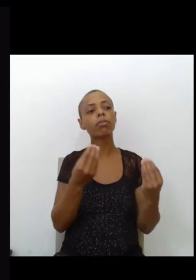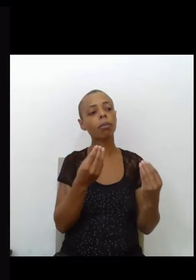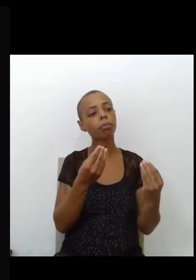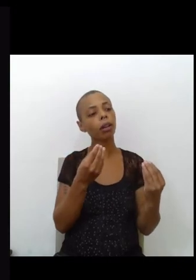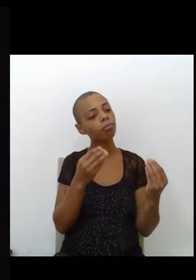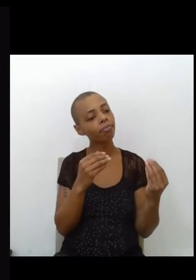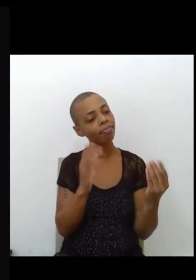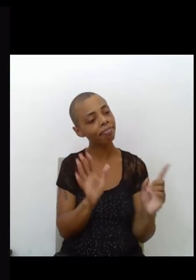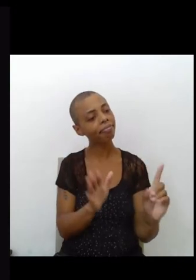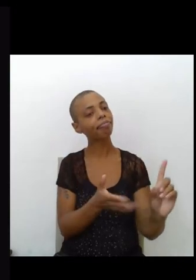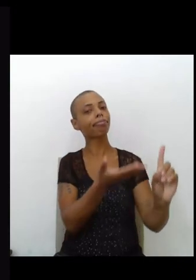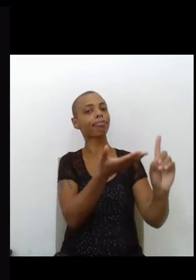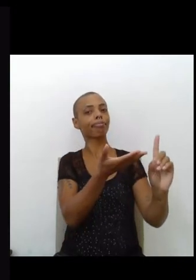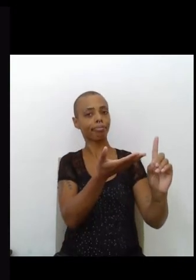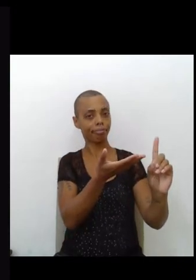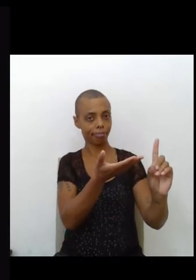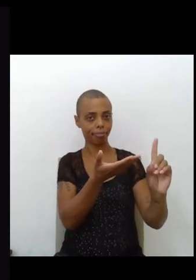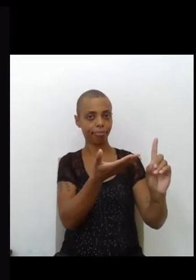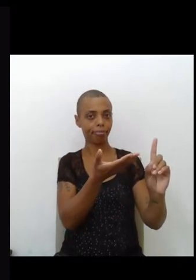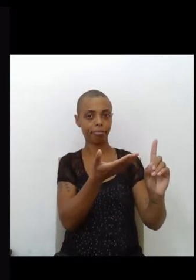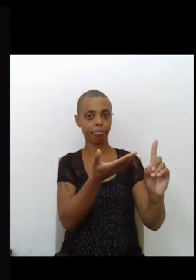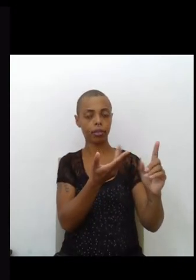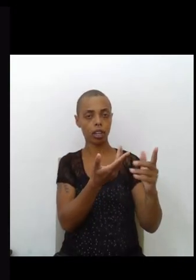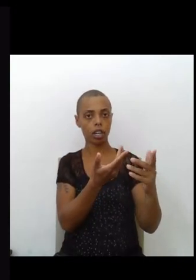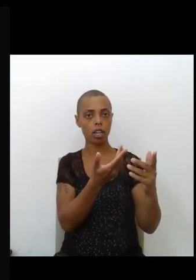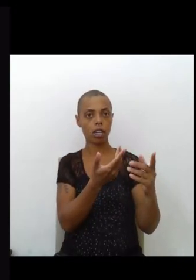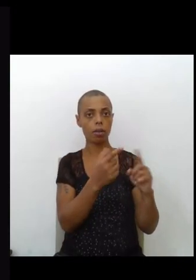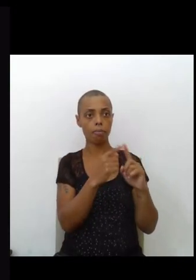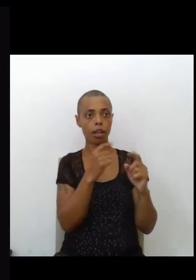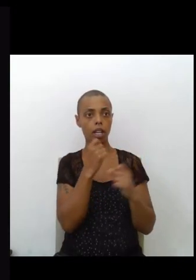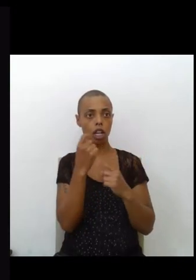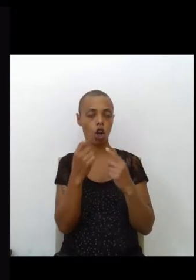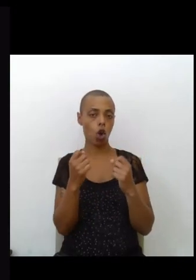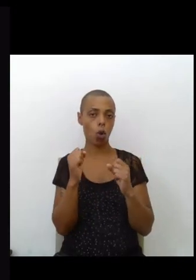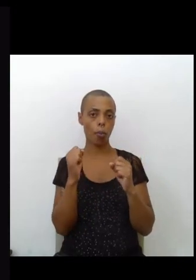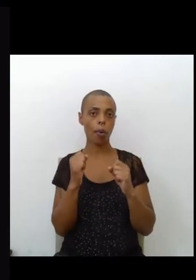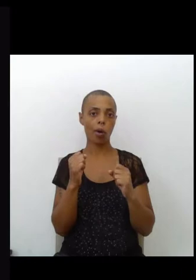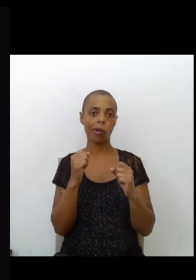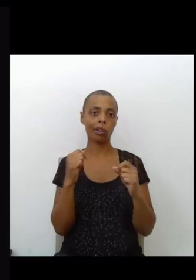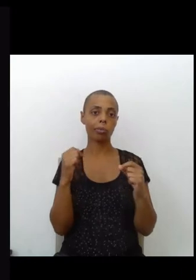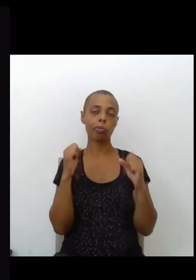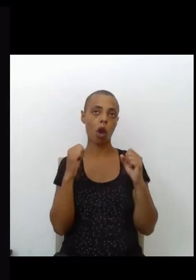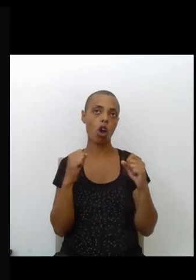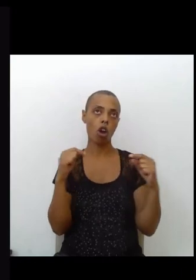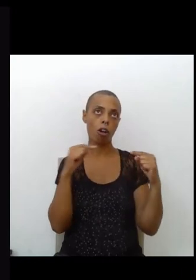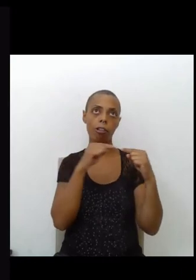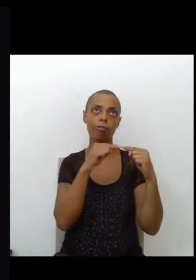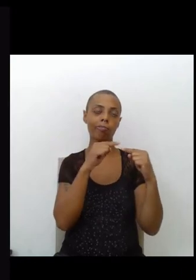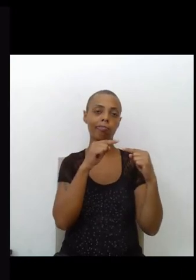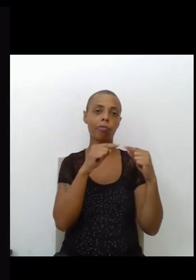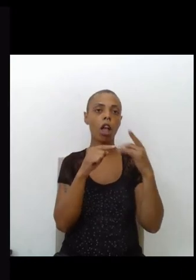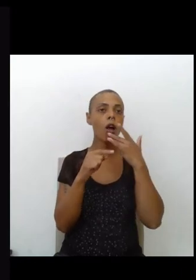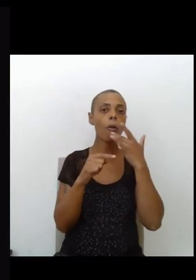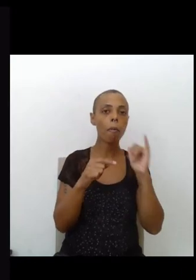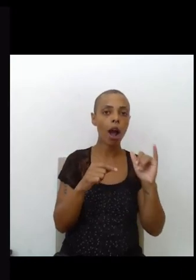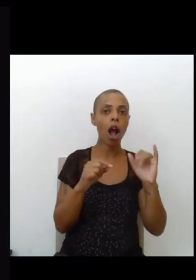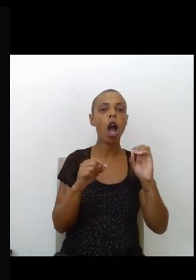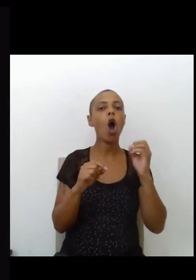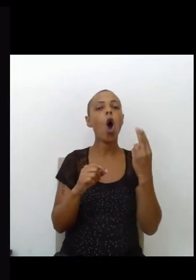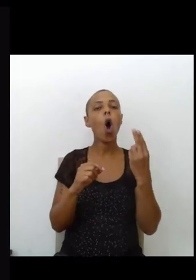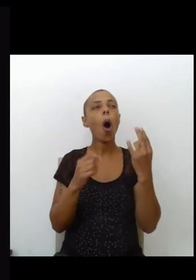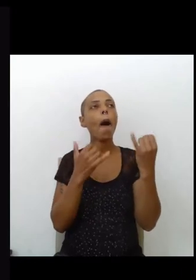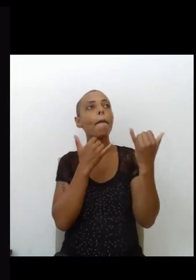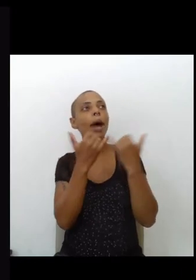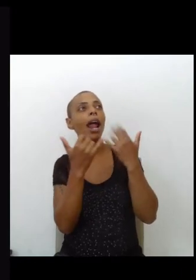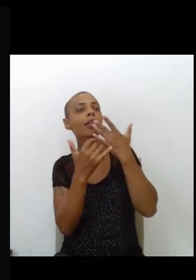in some cases being associated with one's father or looking like one's father or